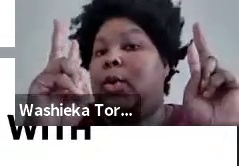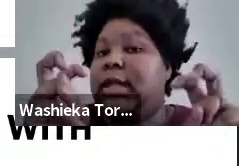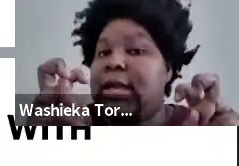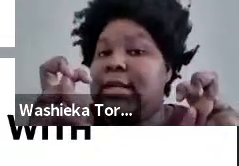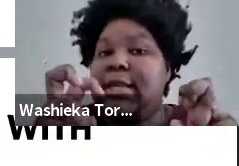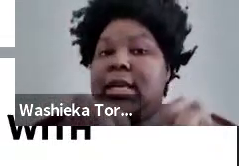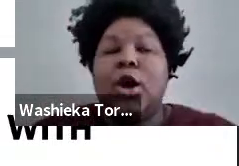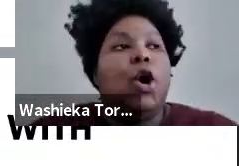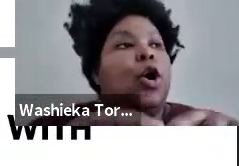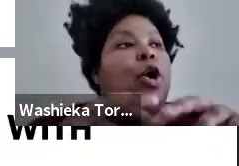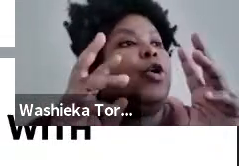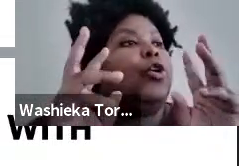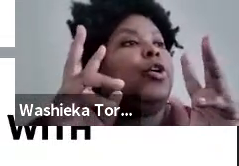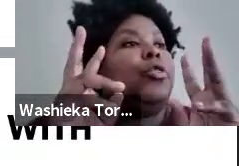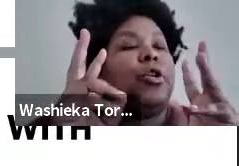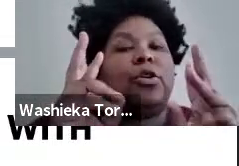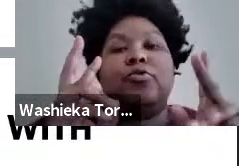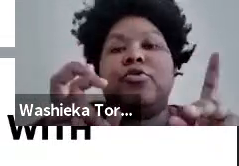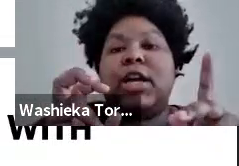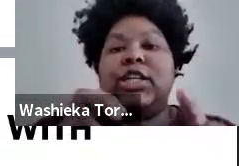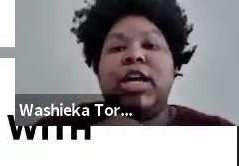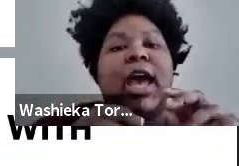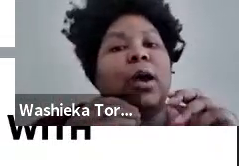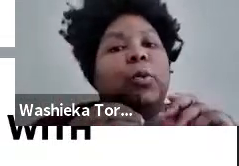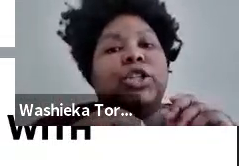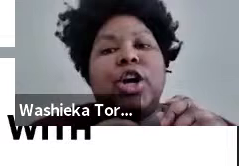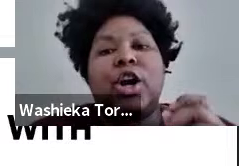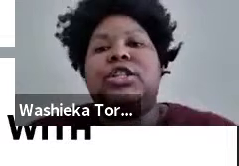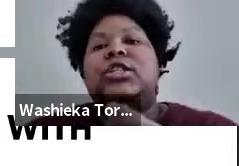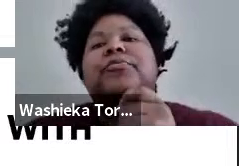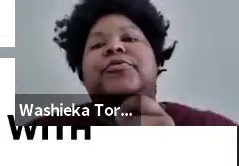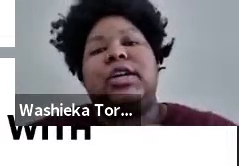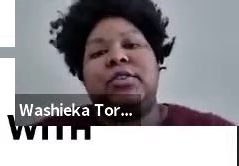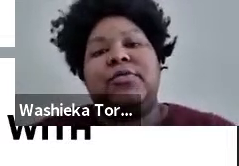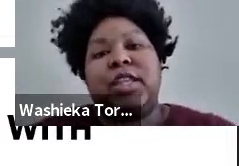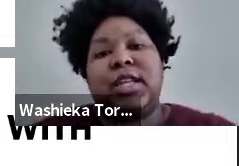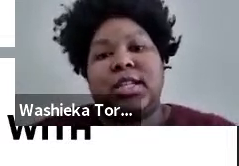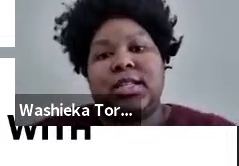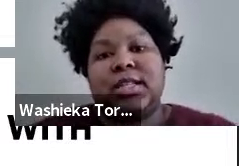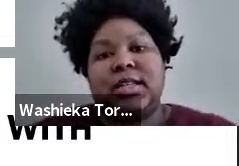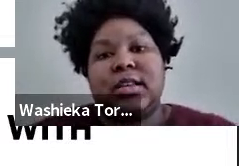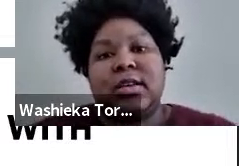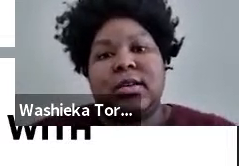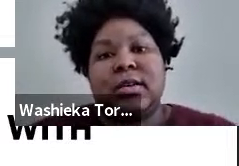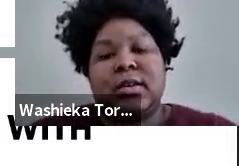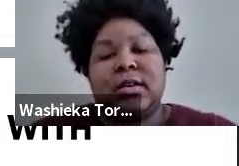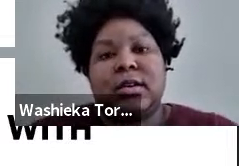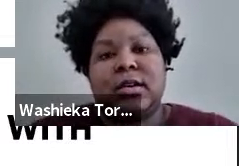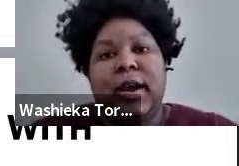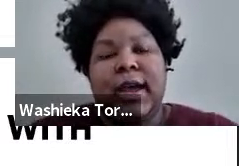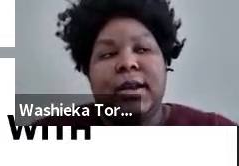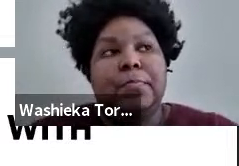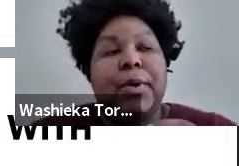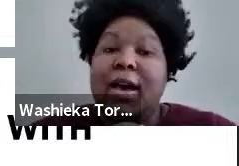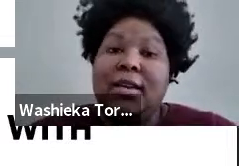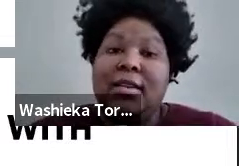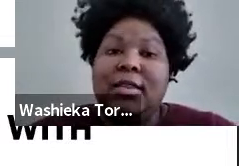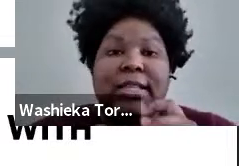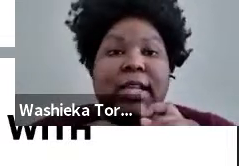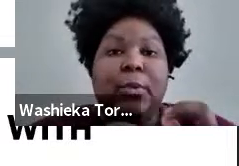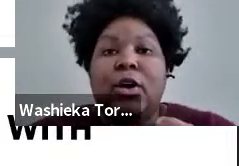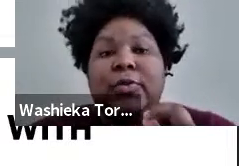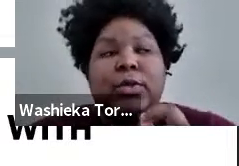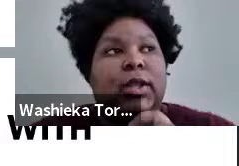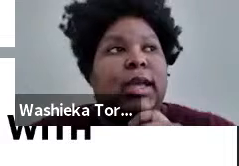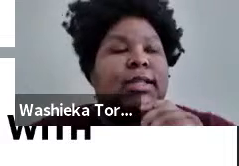quote unquote lazy or they're in a rush and we're charging them for the convenience, right? But